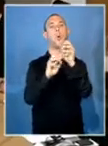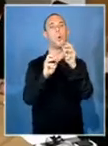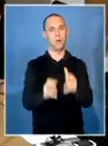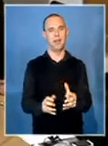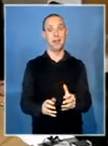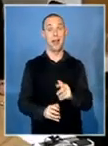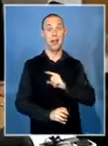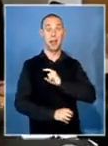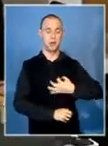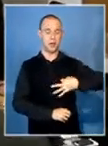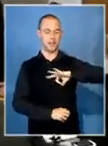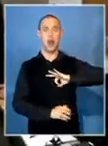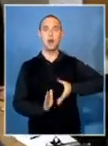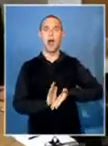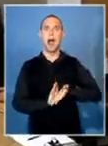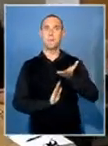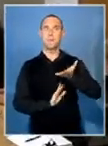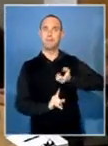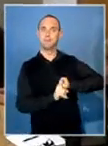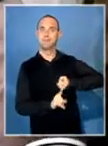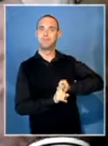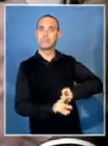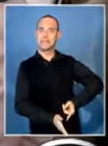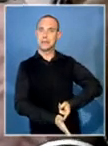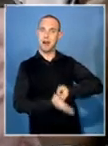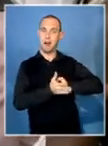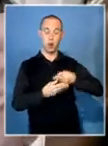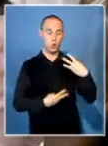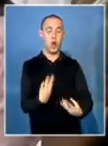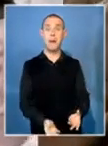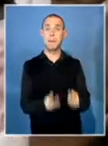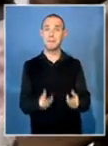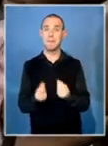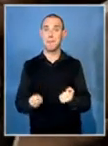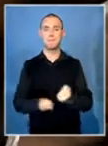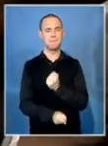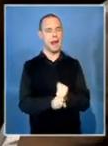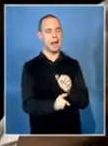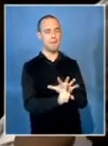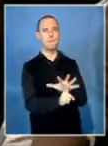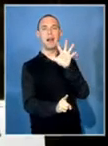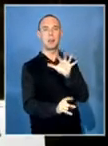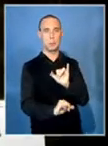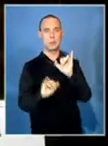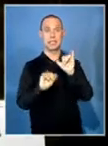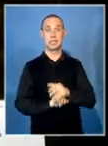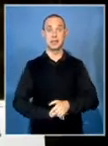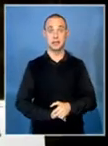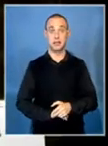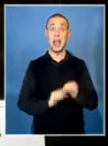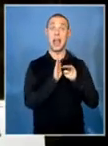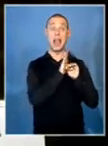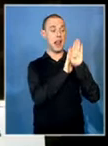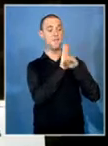Marcus says high wage settlements threaten the inflation outlook and job creation. The ultimate impact on inflation will depend in part